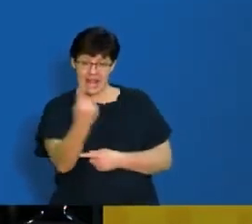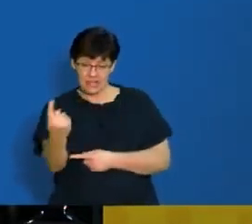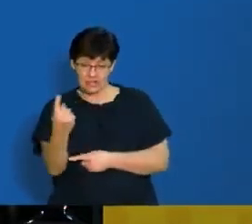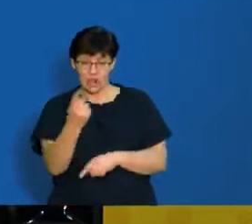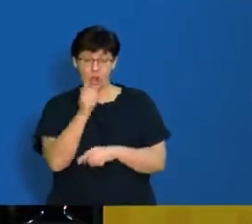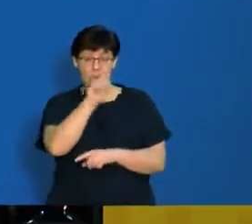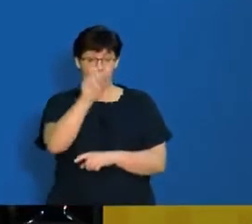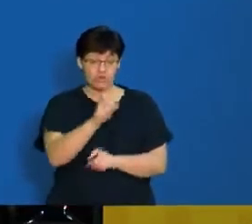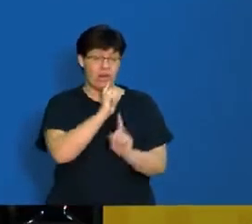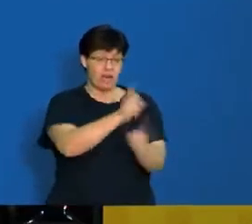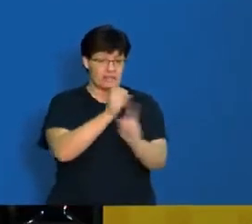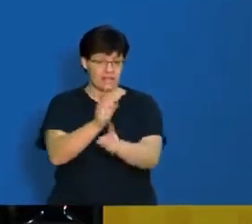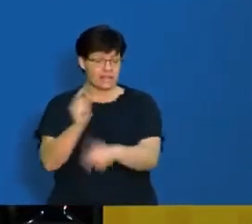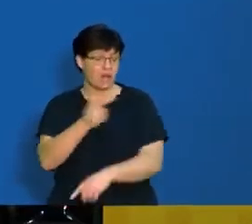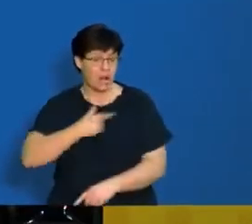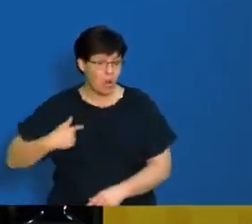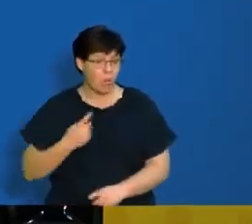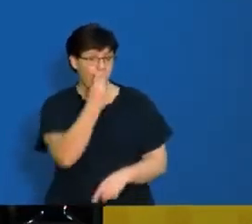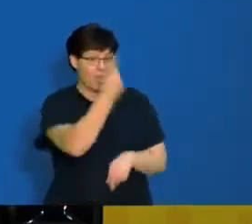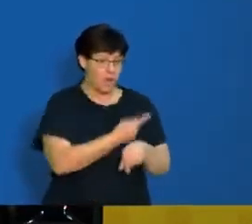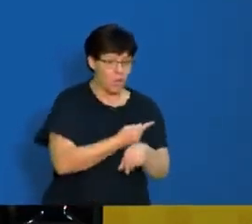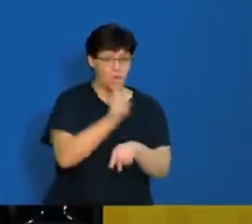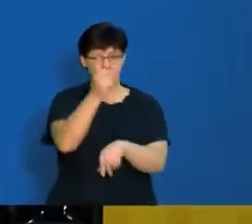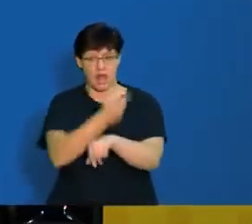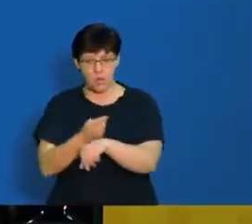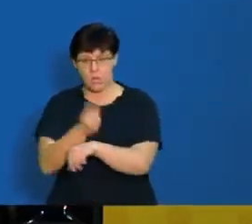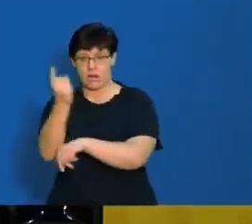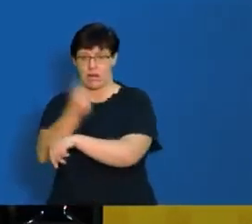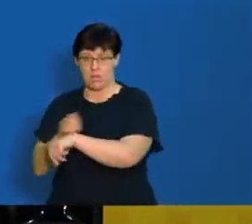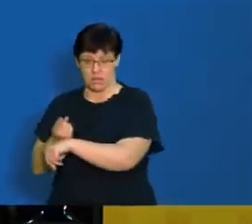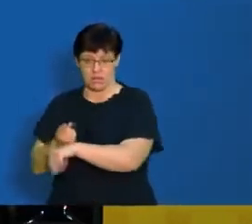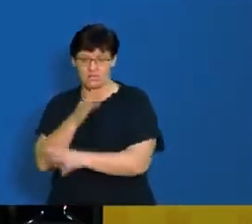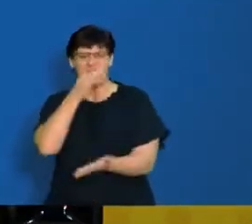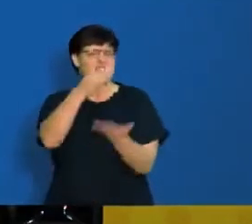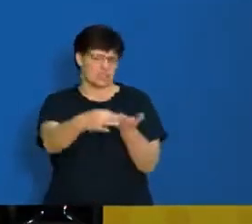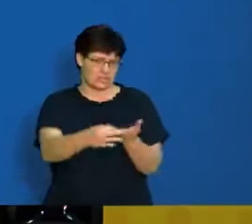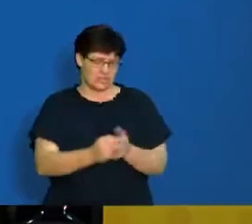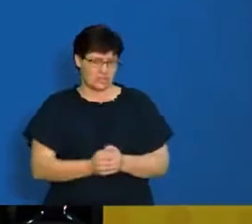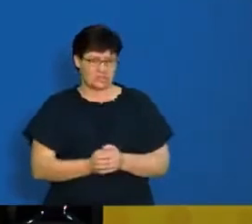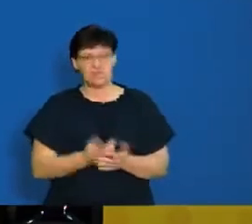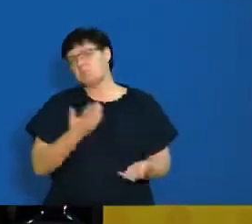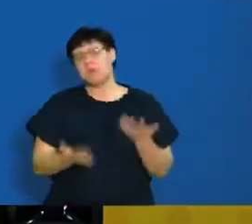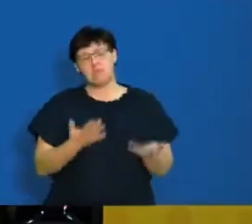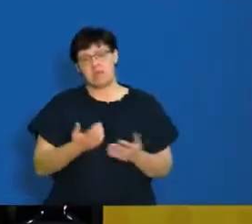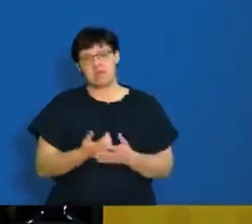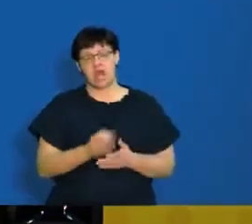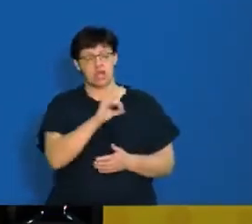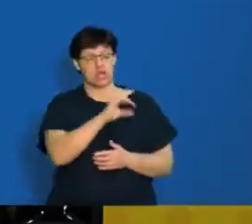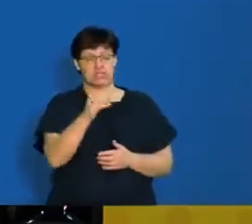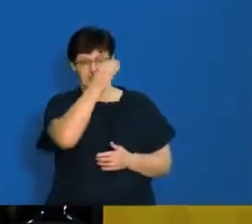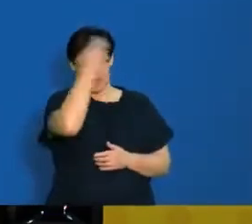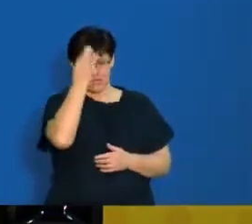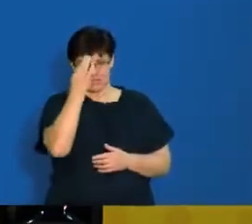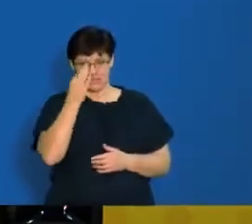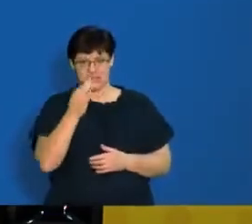hour per question. Okay, that is a suggestion. So if you spend, let's say, half an hour